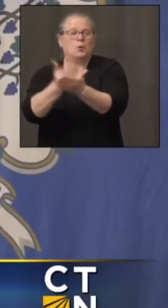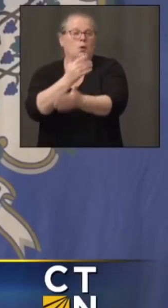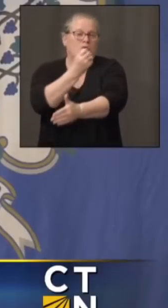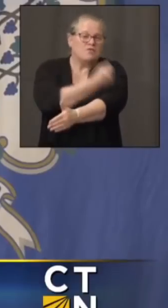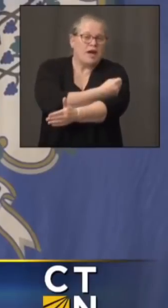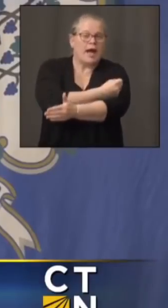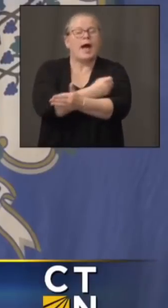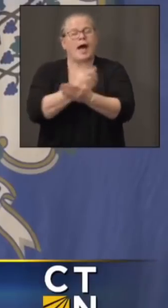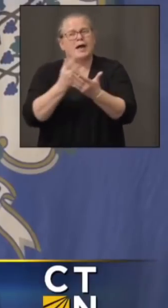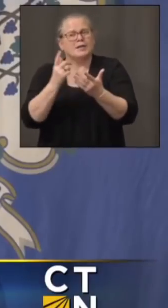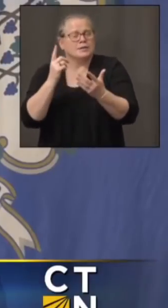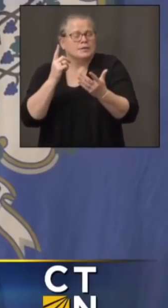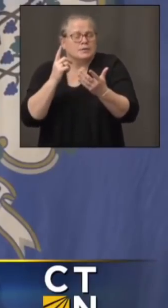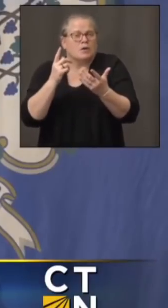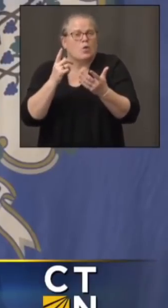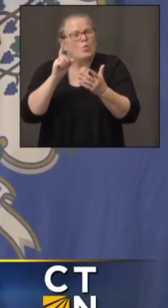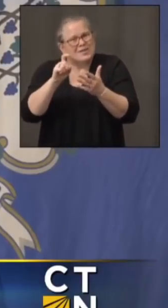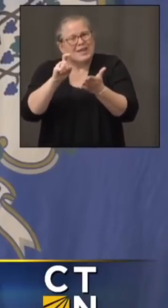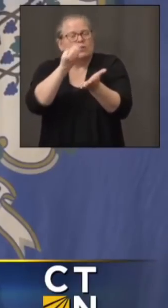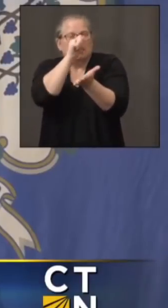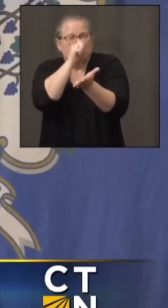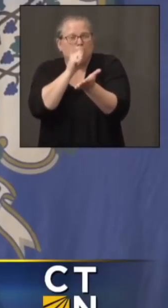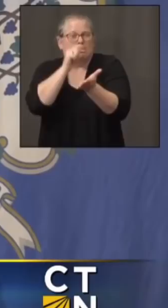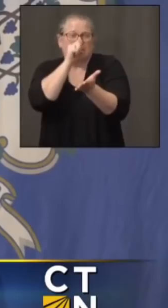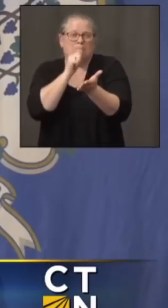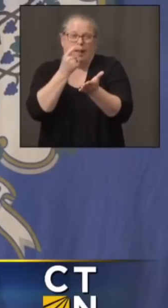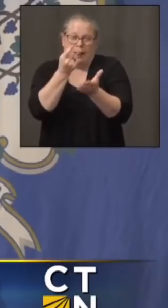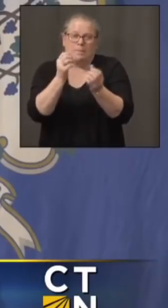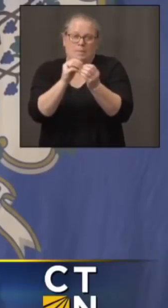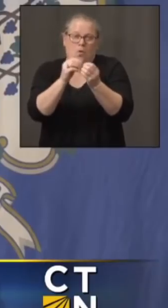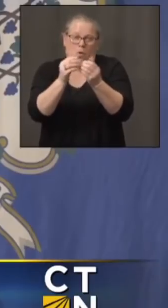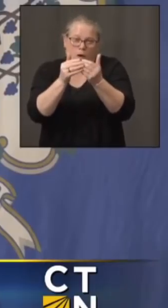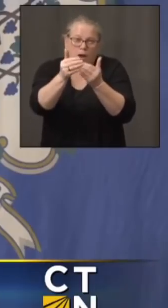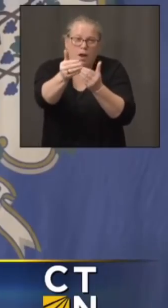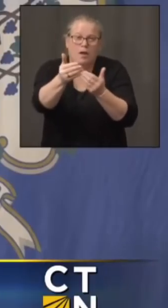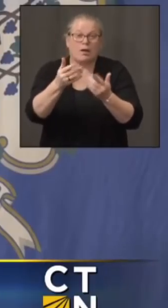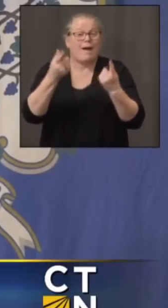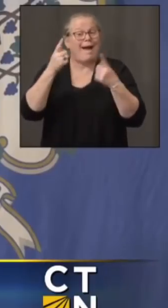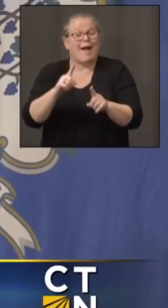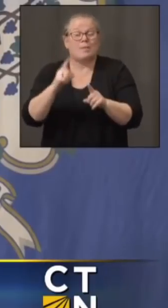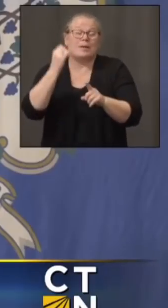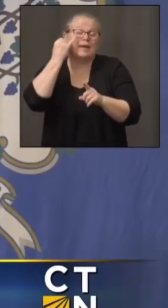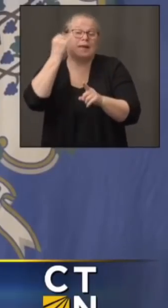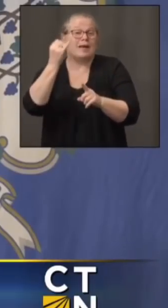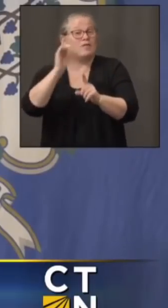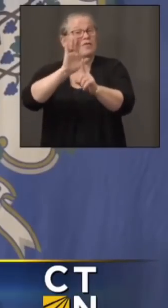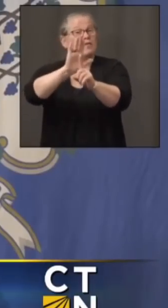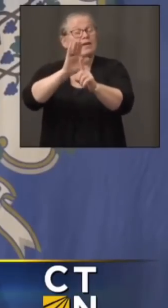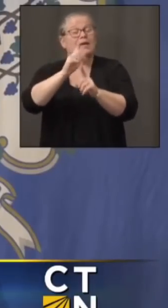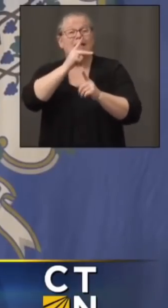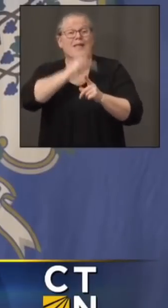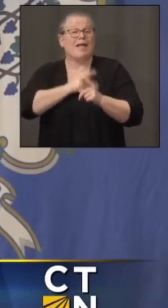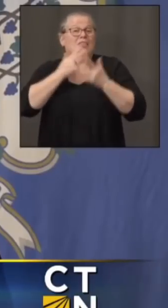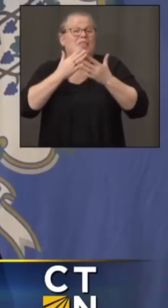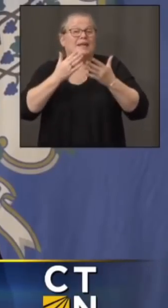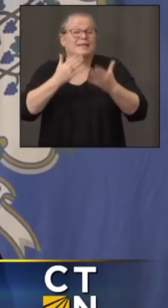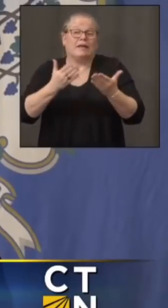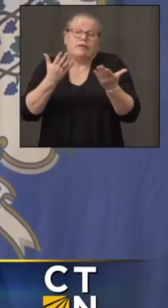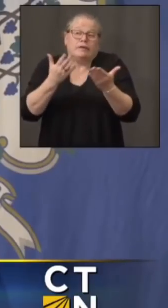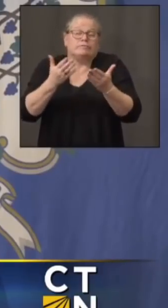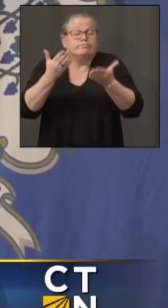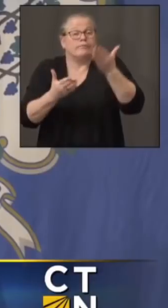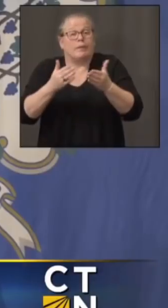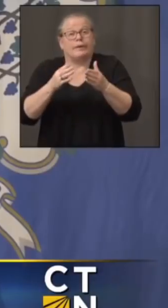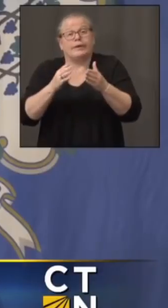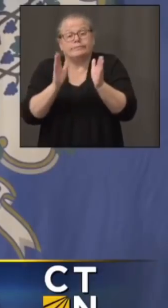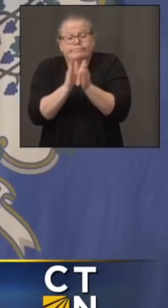to it a little bit longer. I know, only 6 people at Thanksgiving. Well, just this one time, or I got to Zoom learn for a